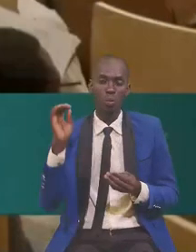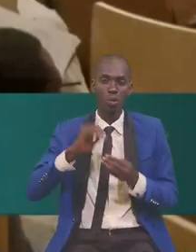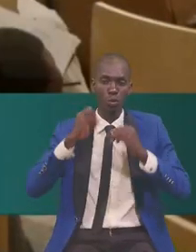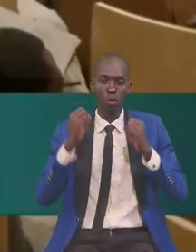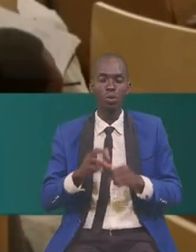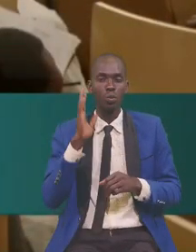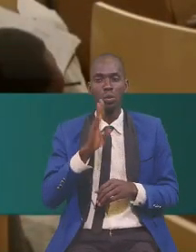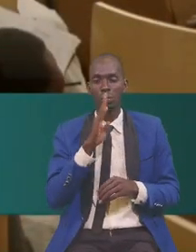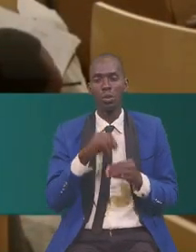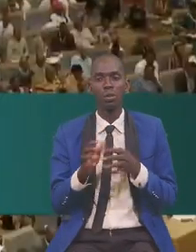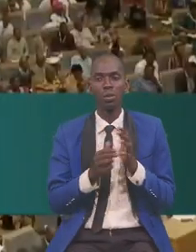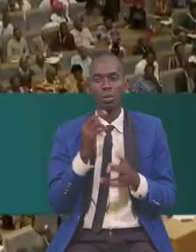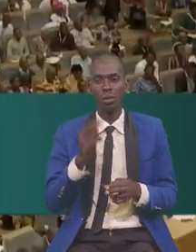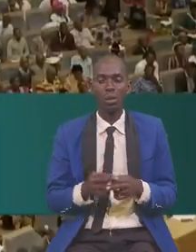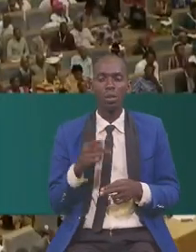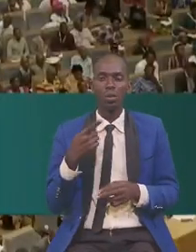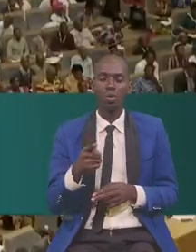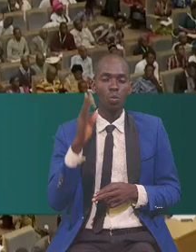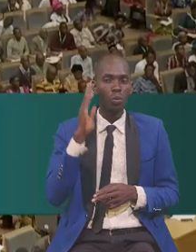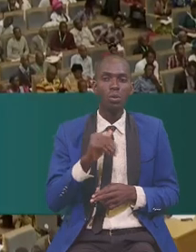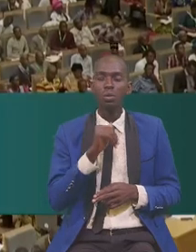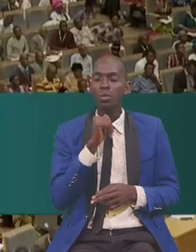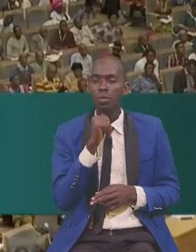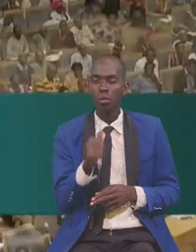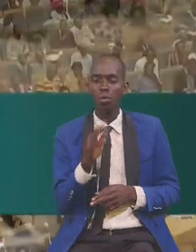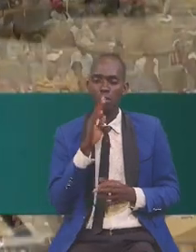be irresistible. Those